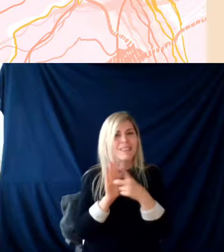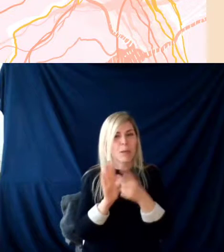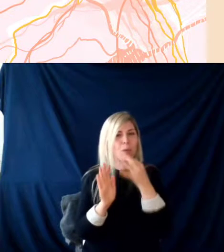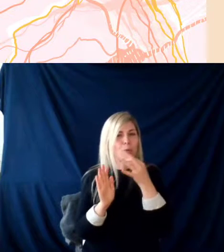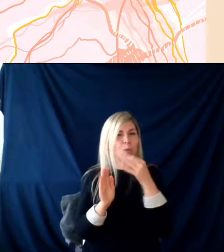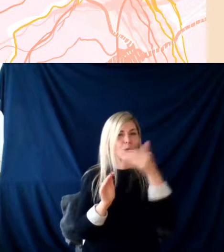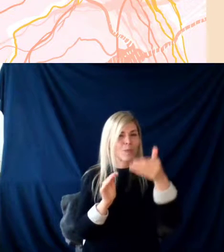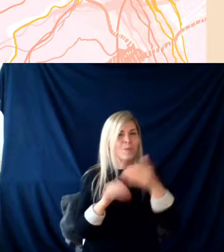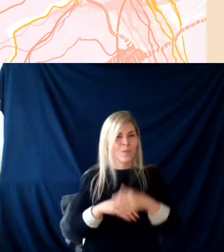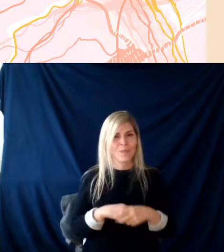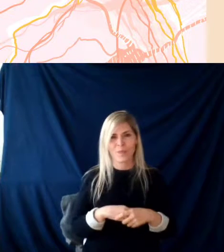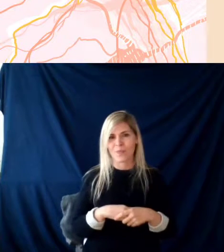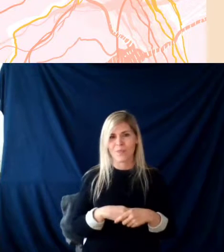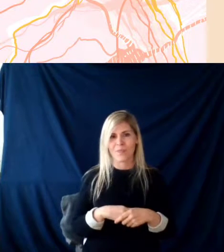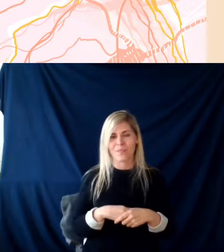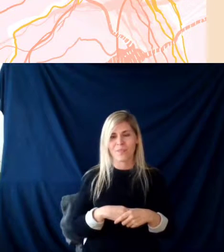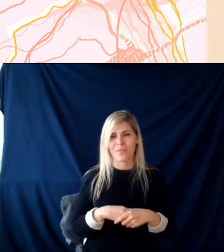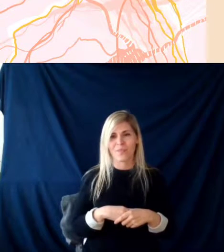come.